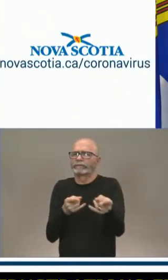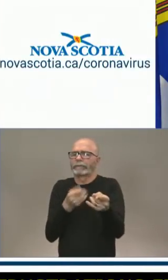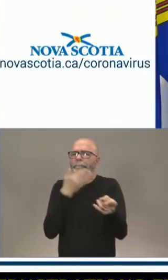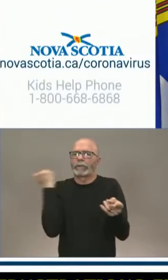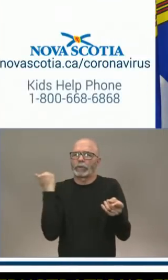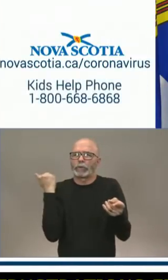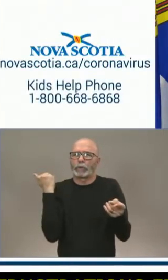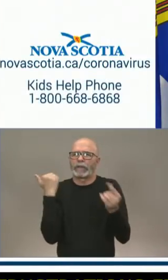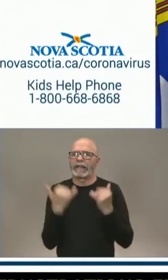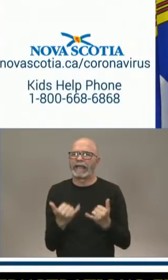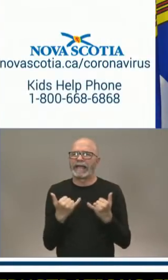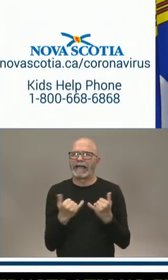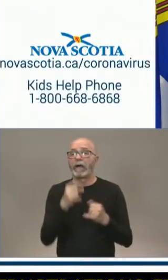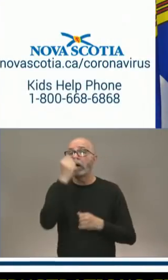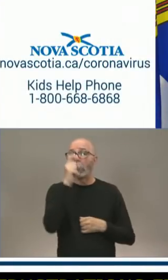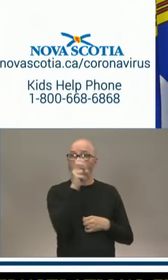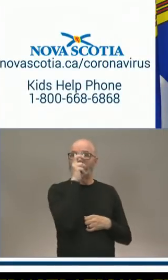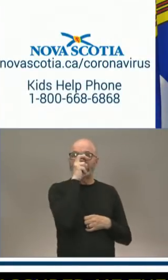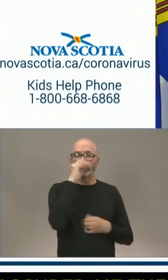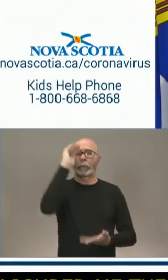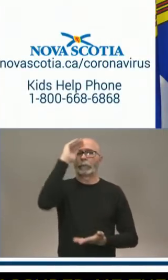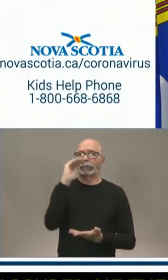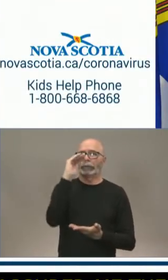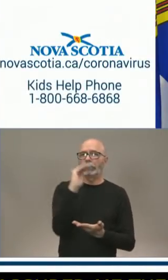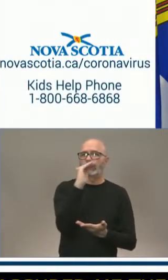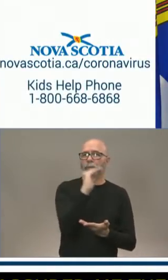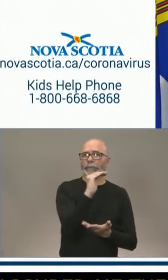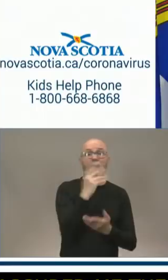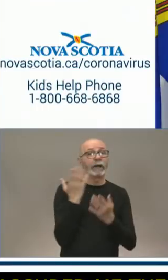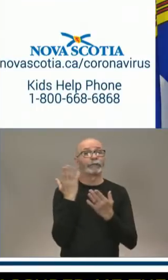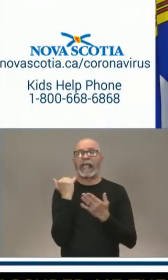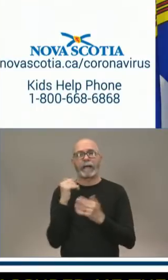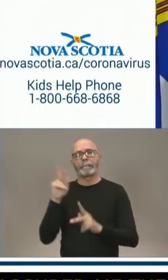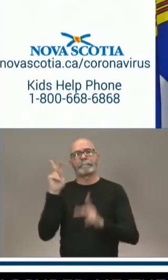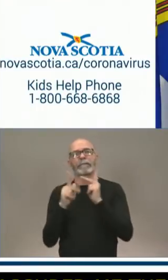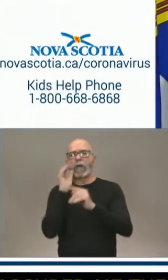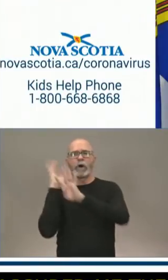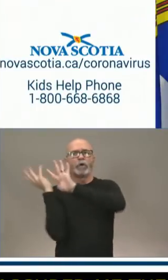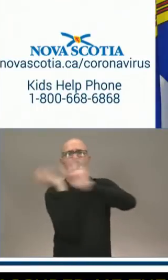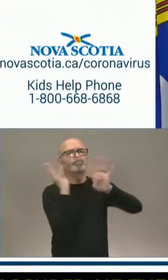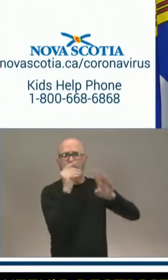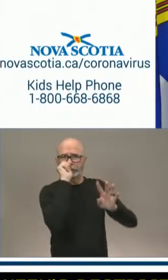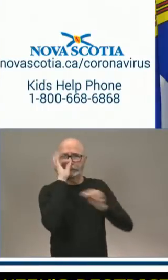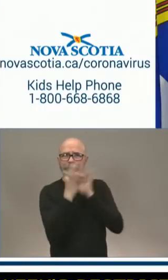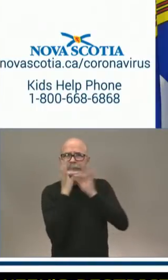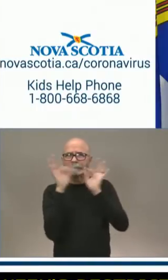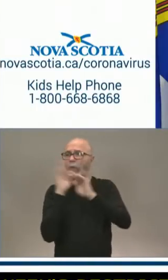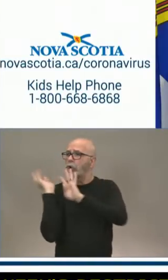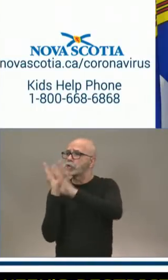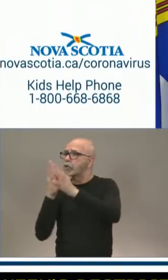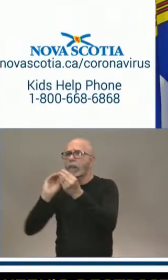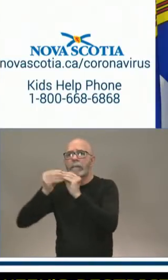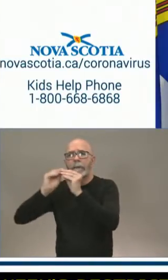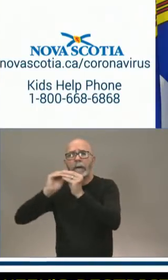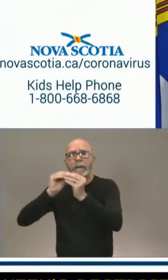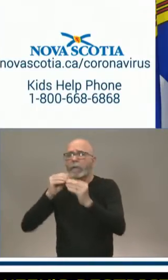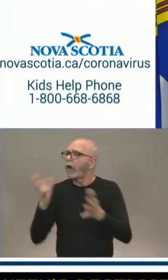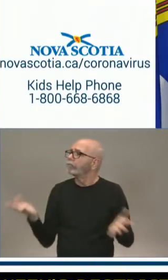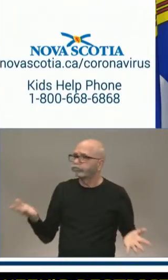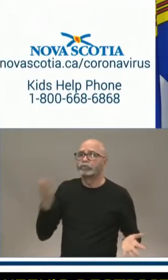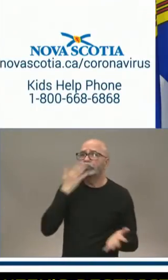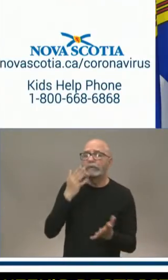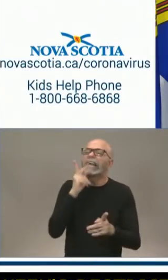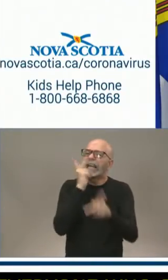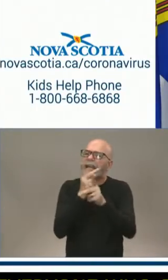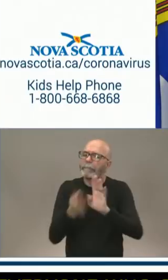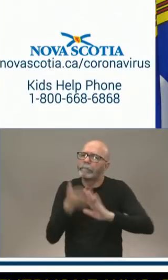that's a credit to everyone who showed up for testing and remains vigilant. And so I hope that you do that and you enjoy this weekend. But